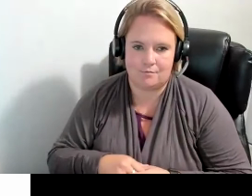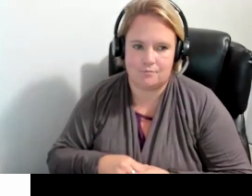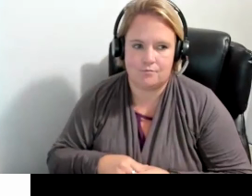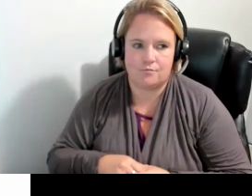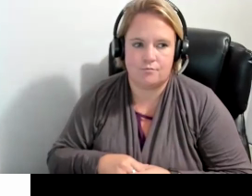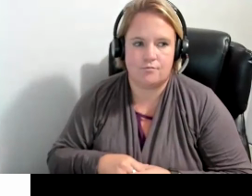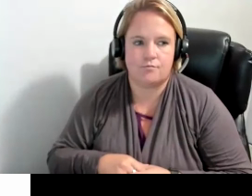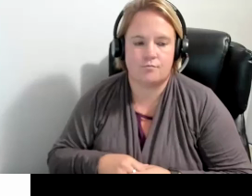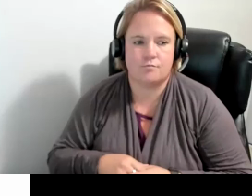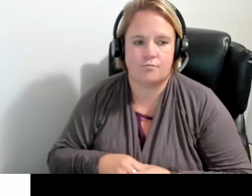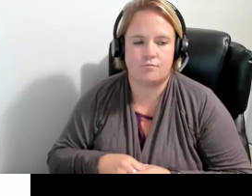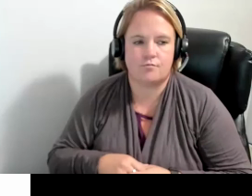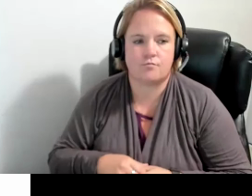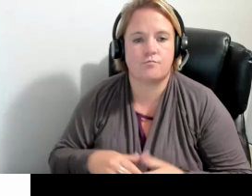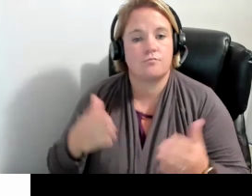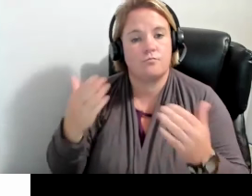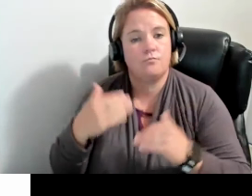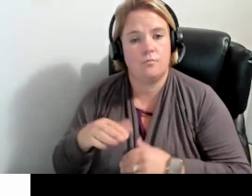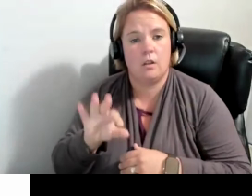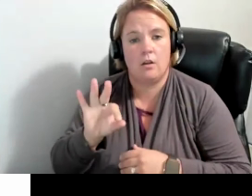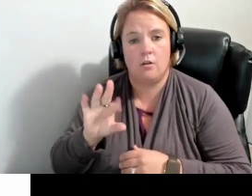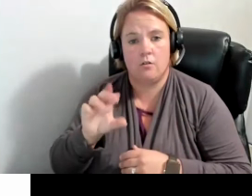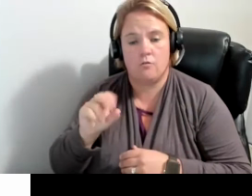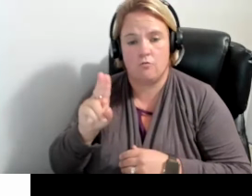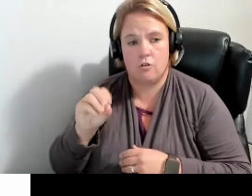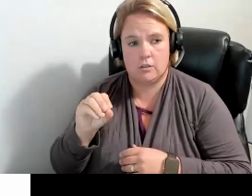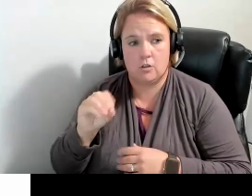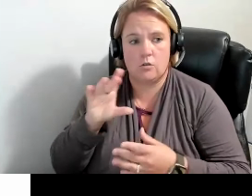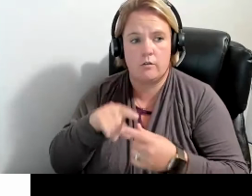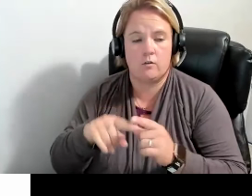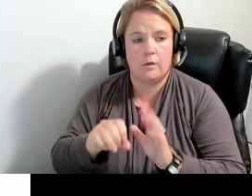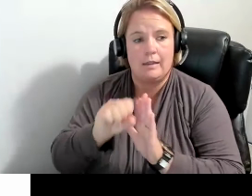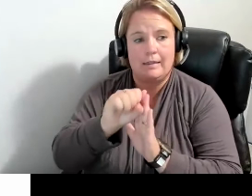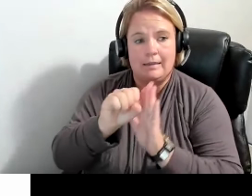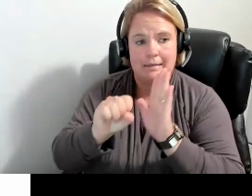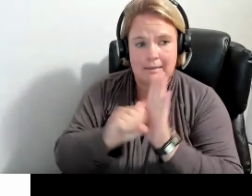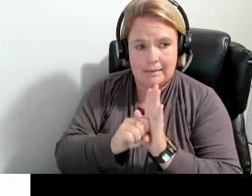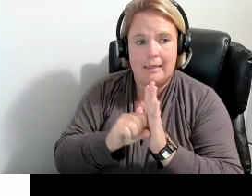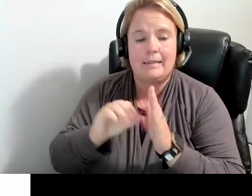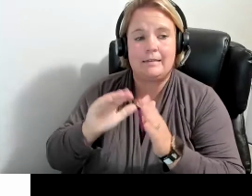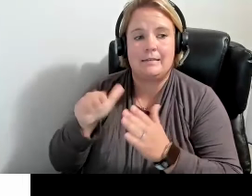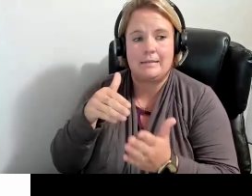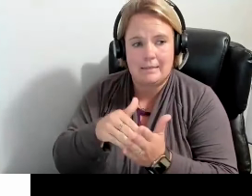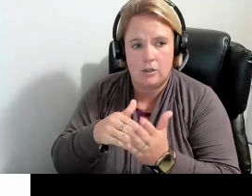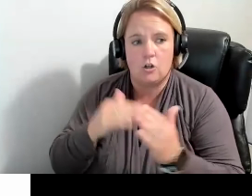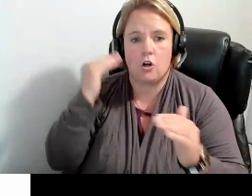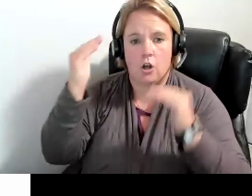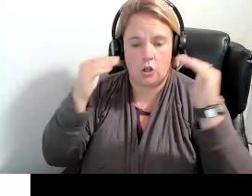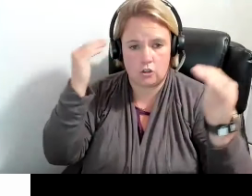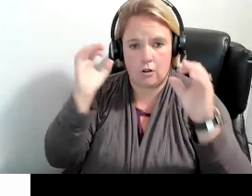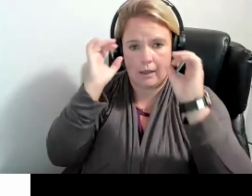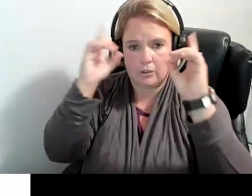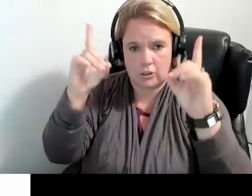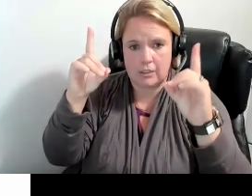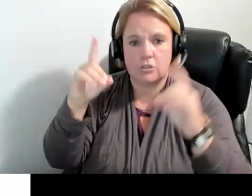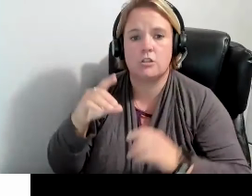So Fresno City is part of State Center Adult Education Consortium. So if you see